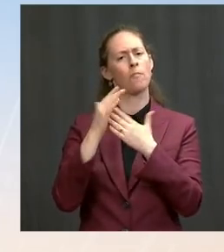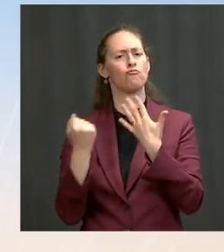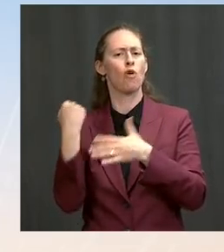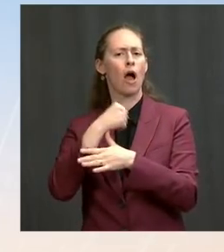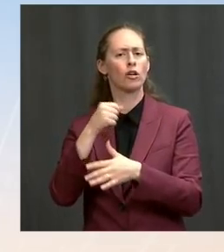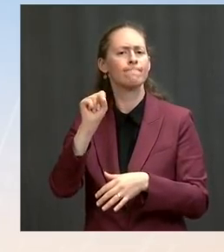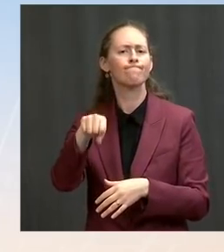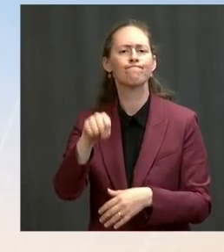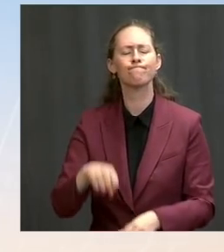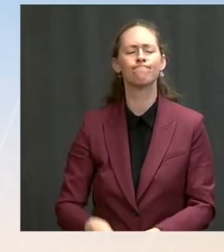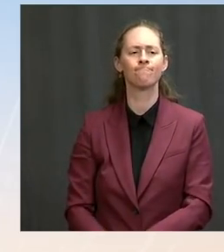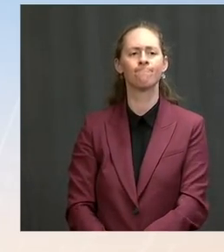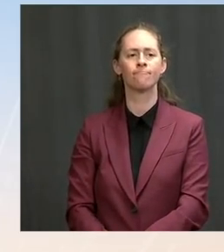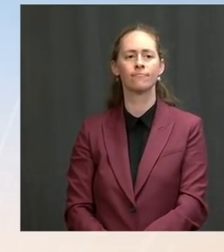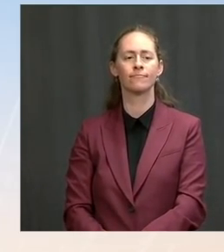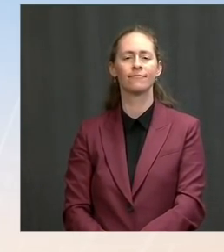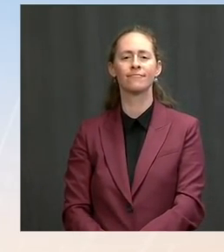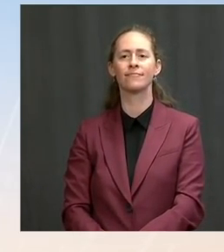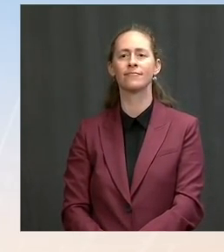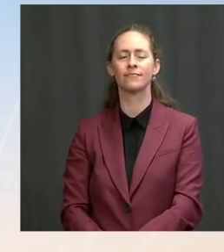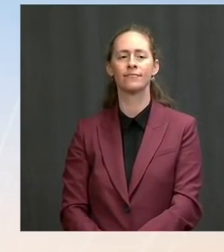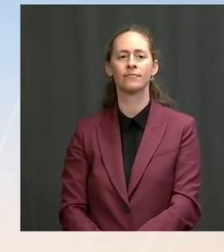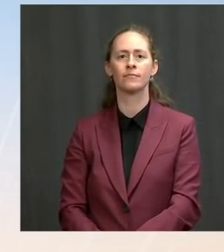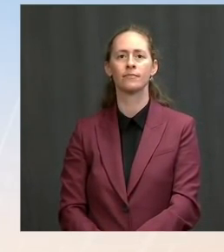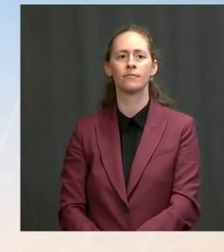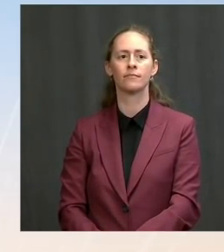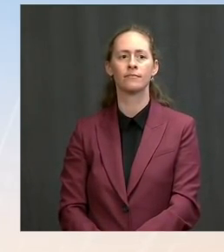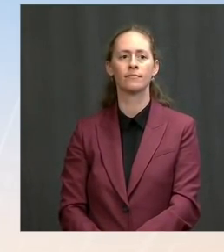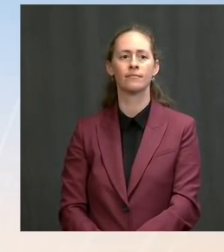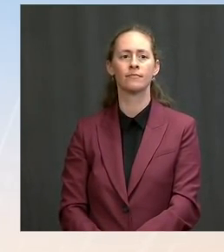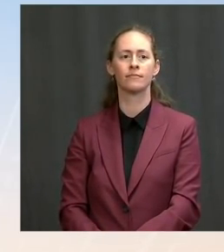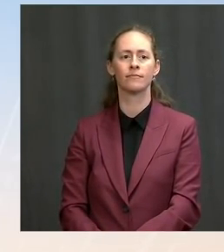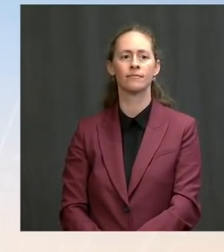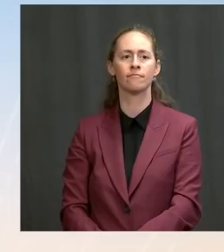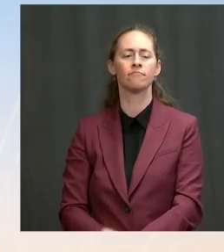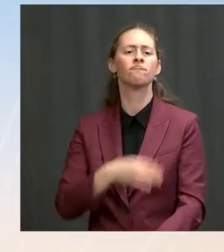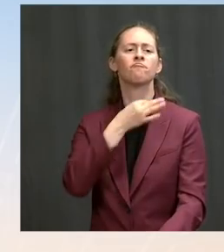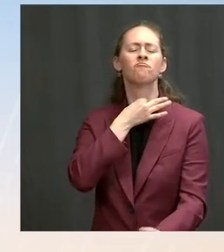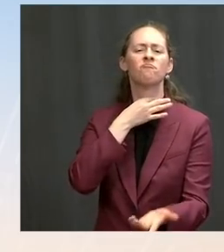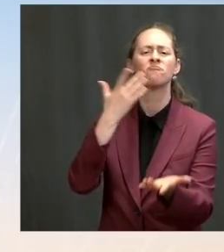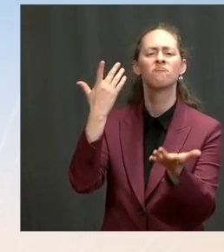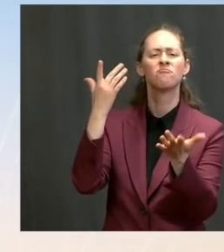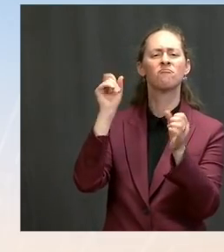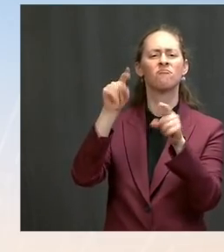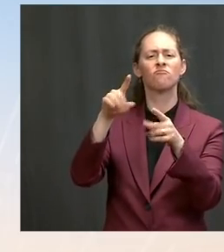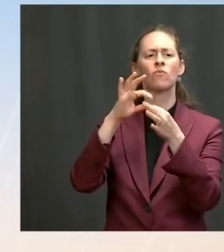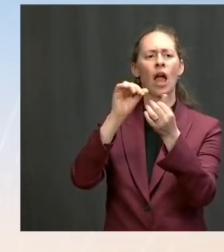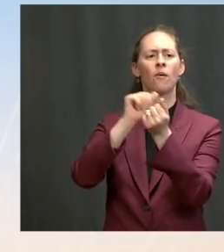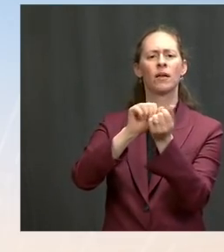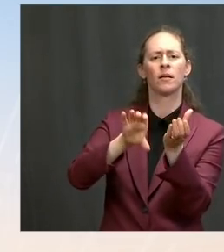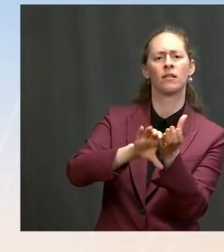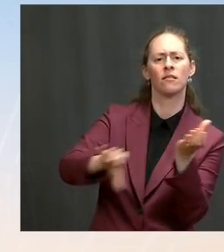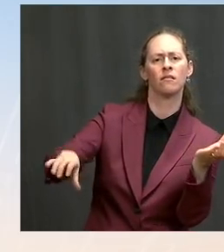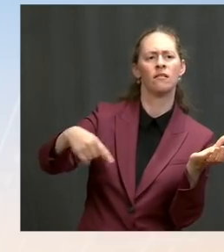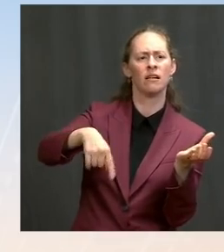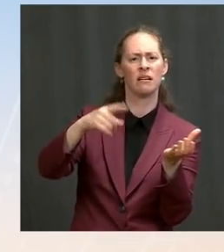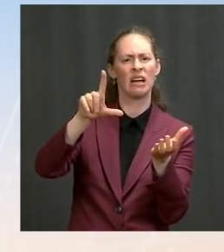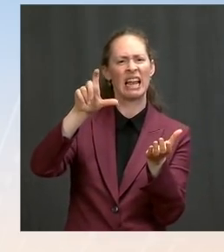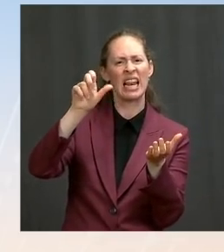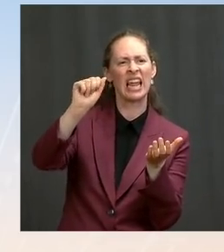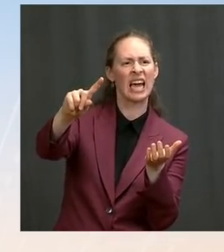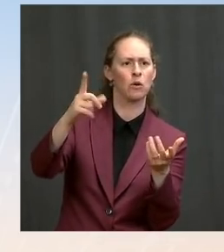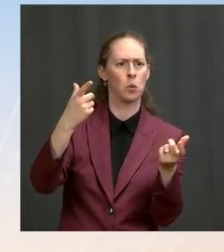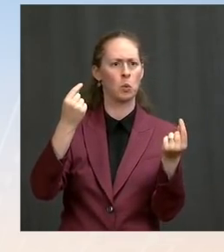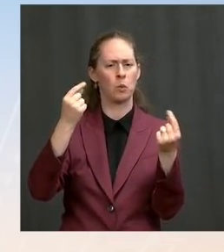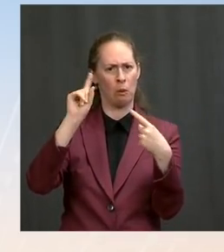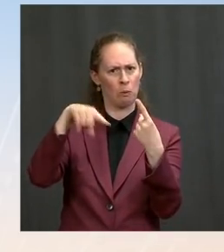one from Josh. I want to go to the lead service lines. Could you break down the timeline for when you think all of these would be replaced? And then secondly,